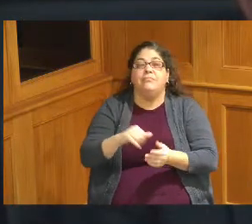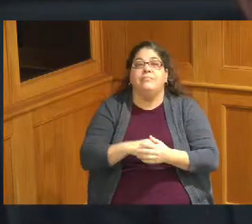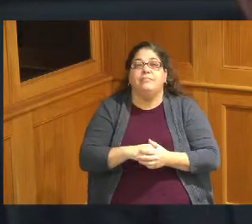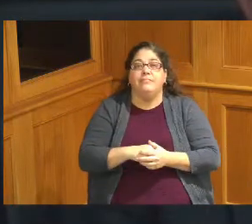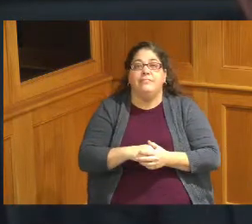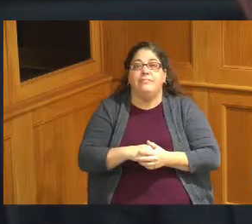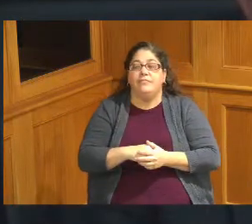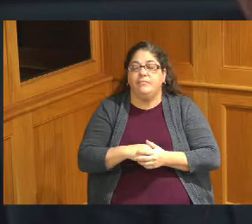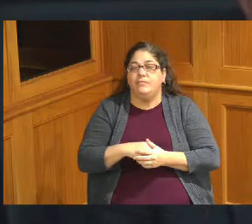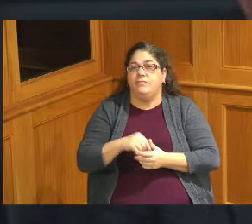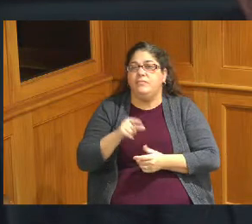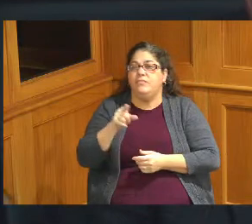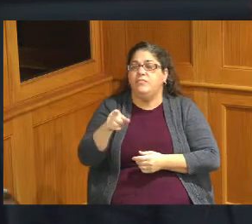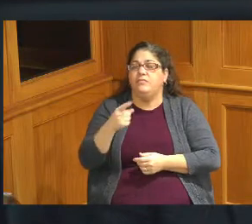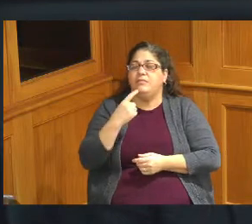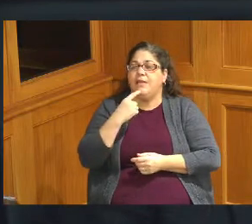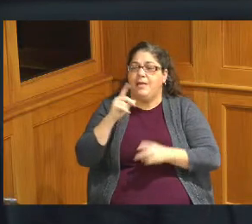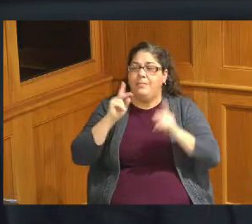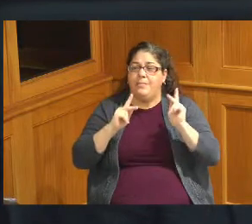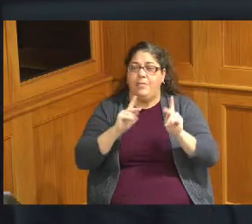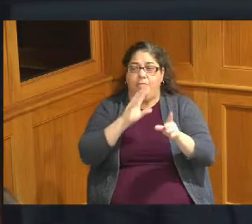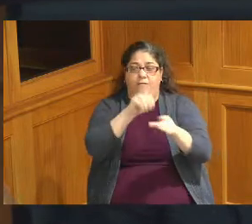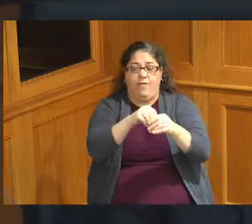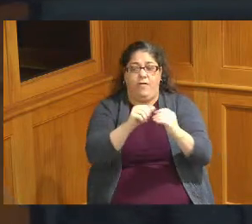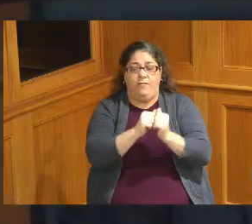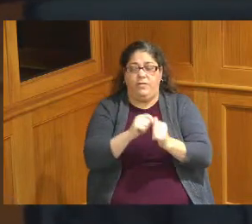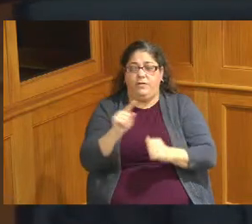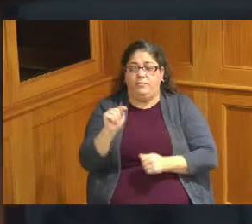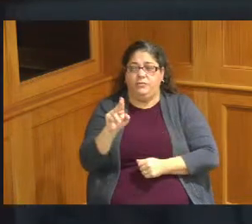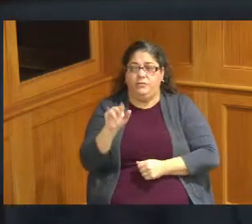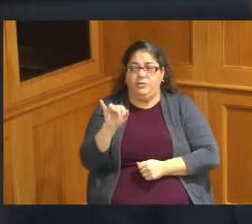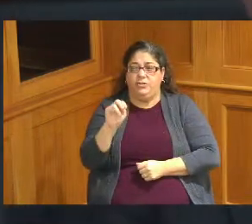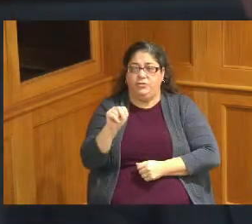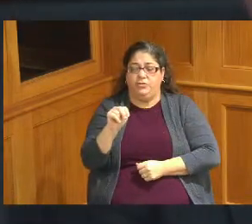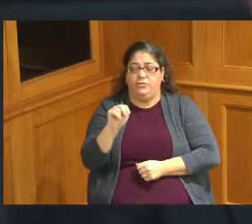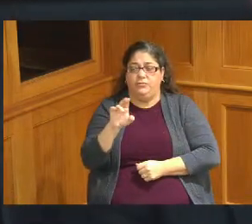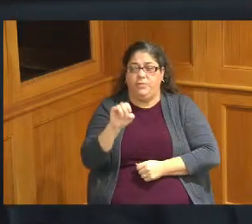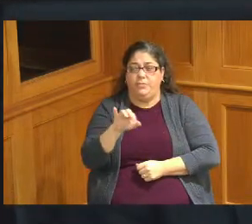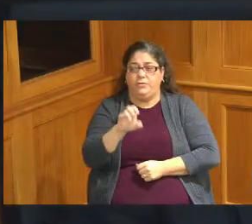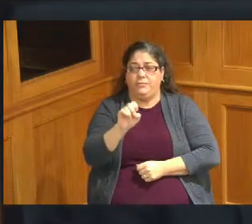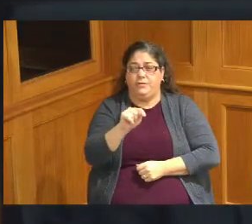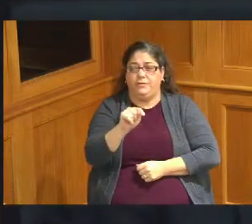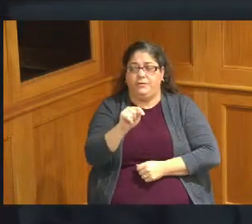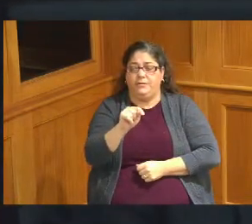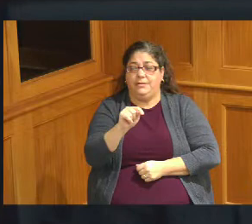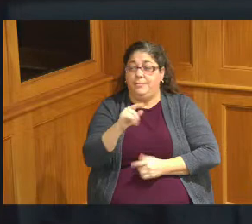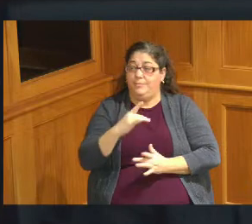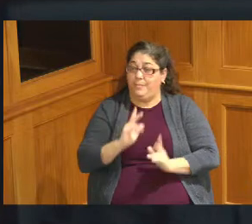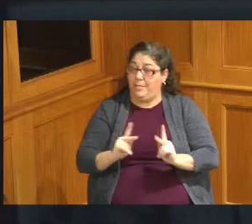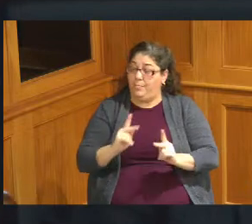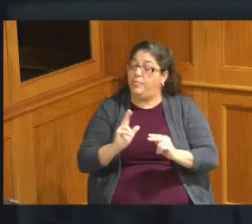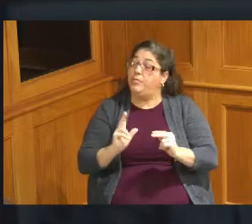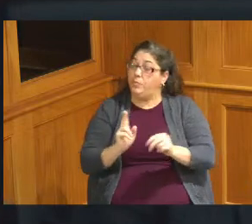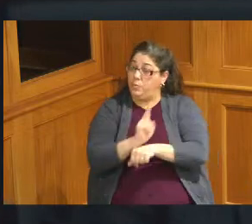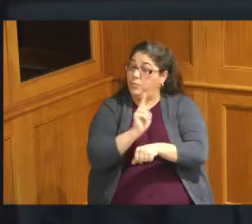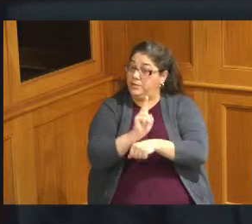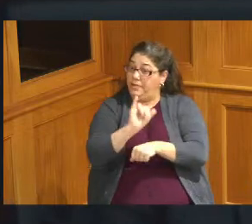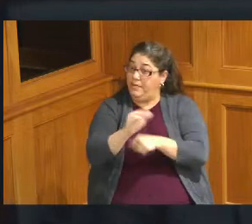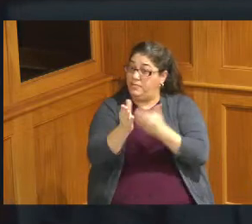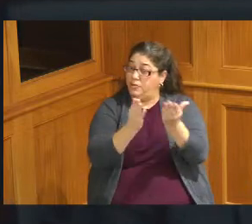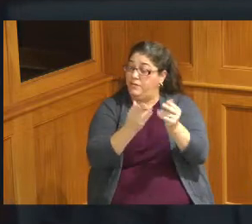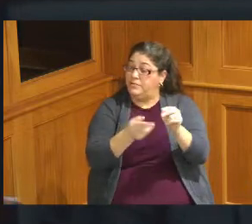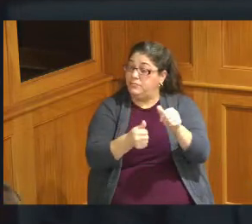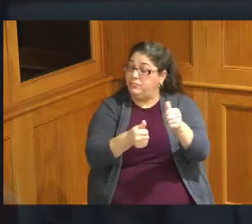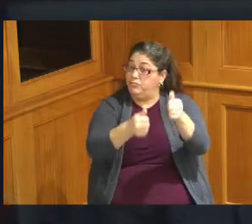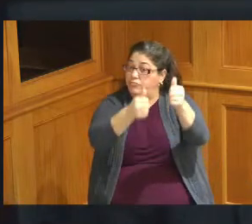So you've got people participating in that, and the trend line is going up there. So I think that's the good news. The other